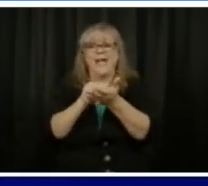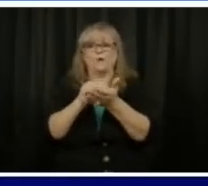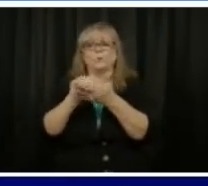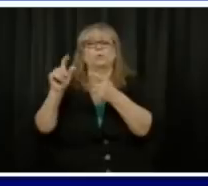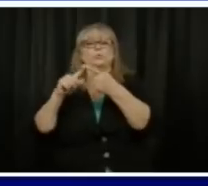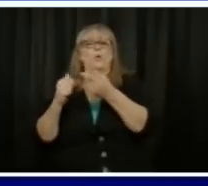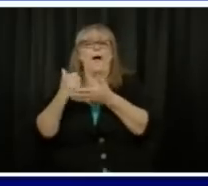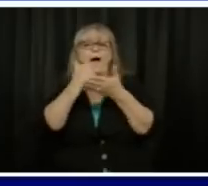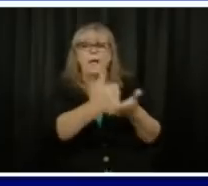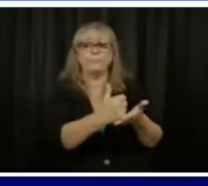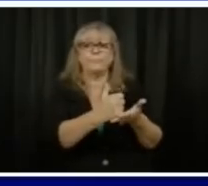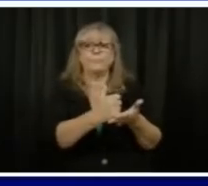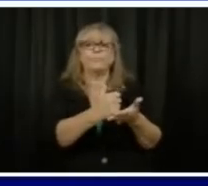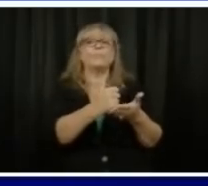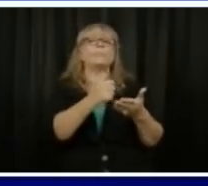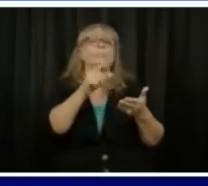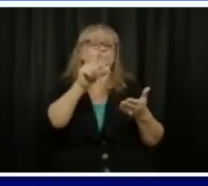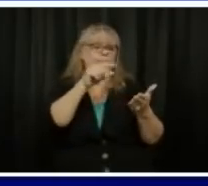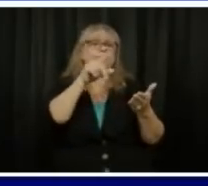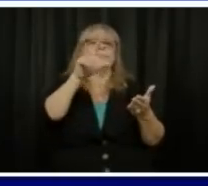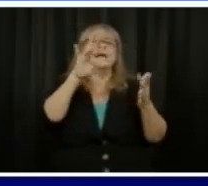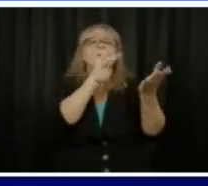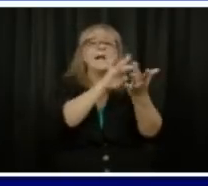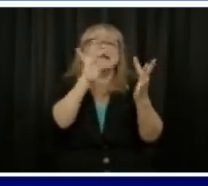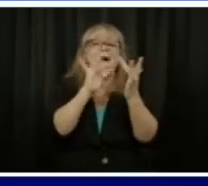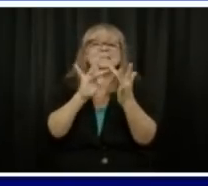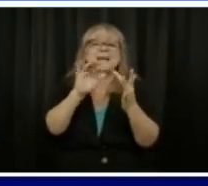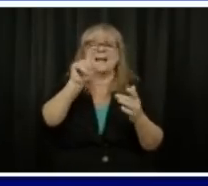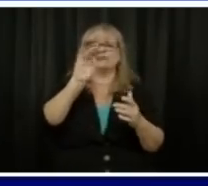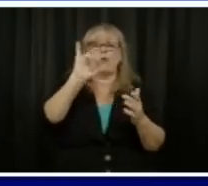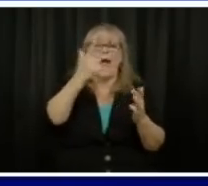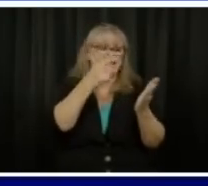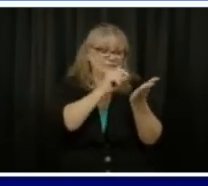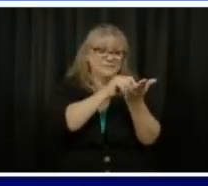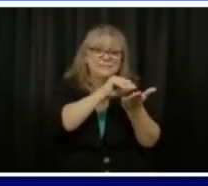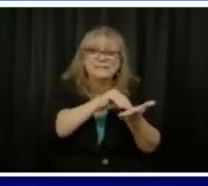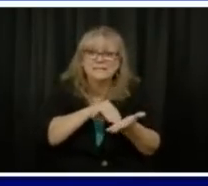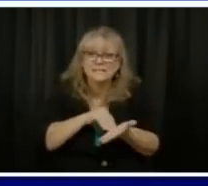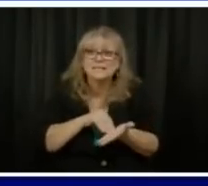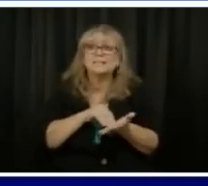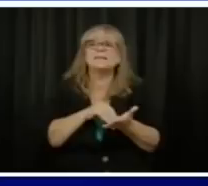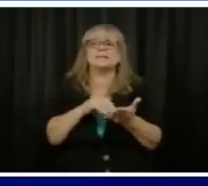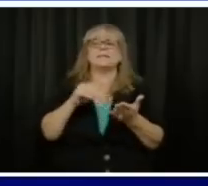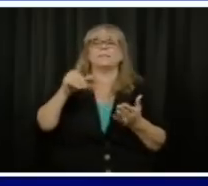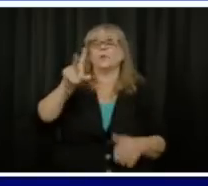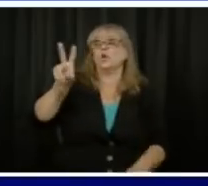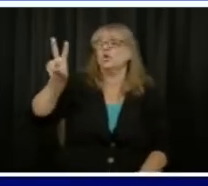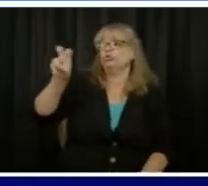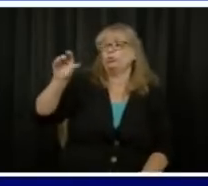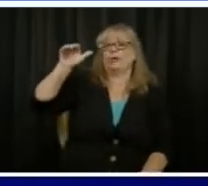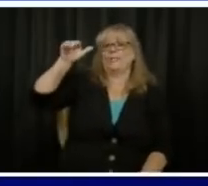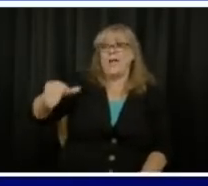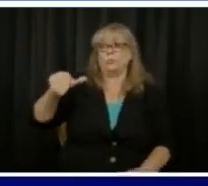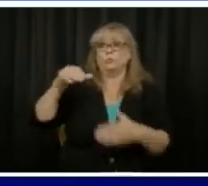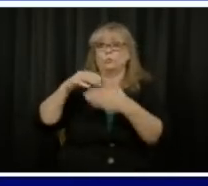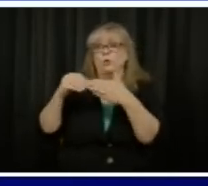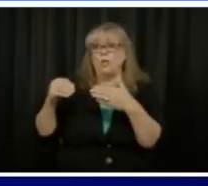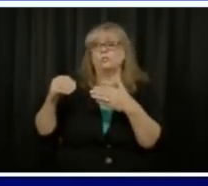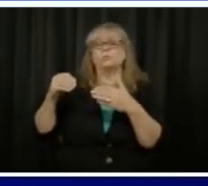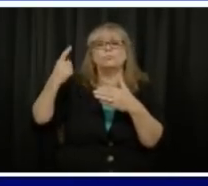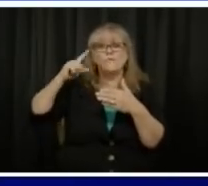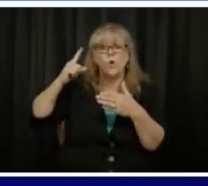competency around contact tracing, and there's another $200,000 through the employee donation program, thanking all of the employees of